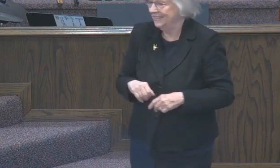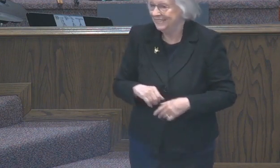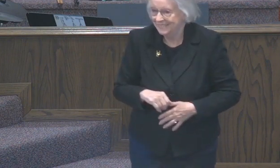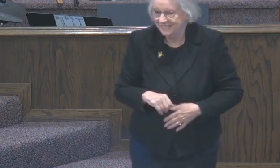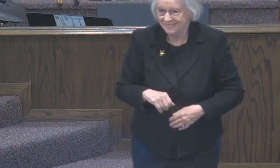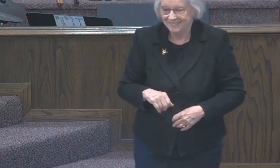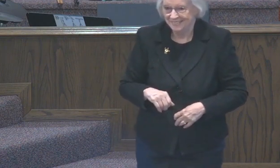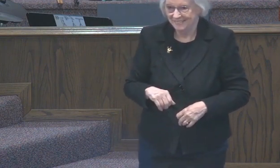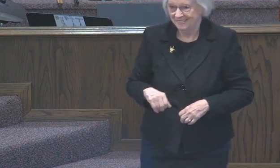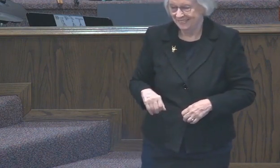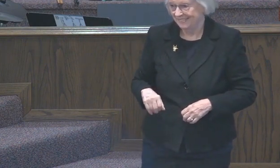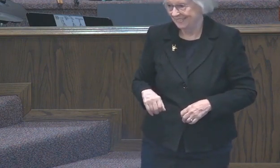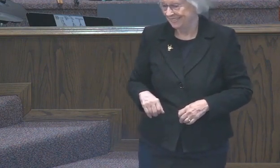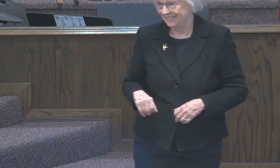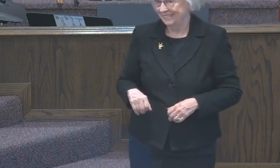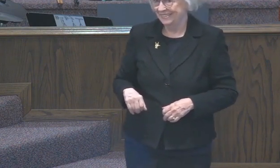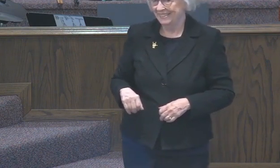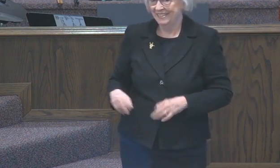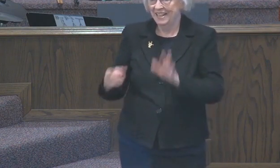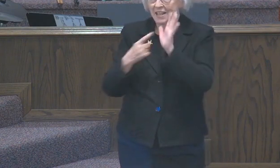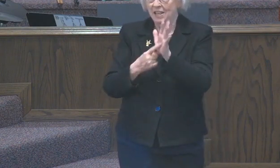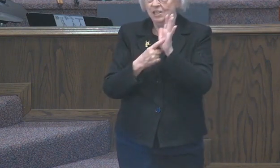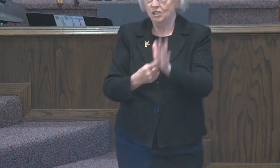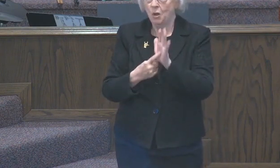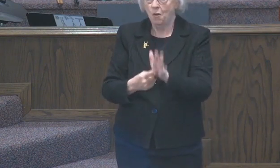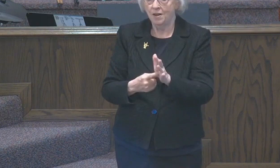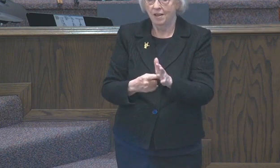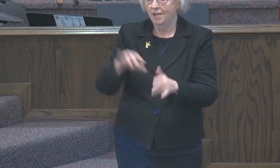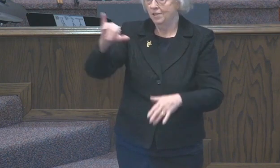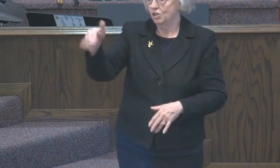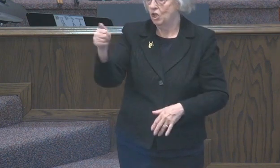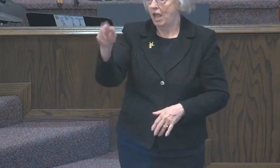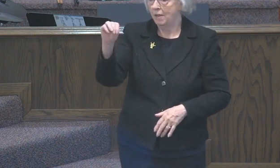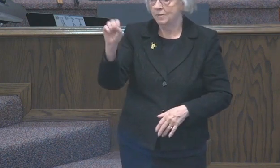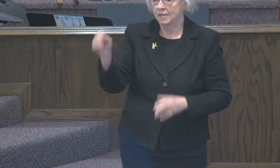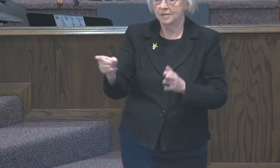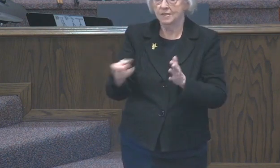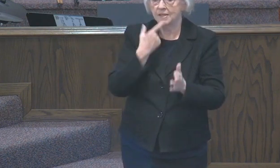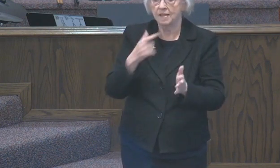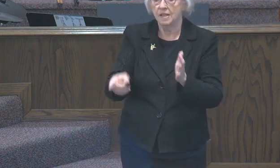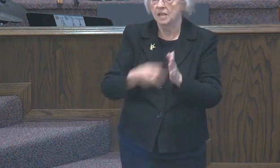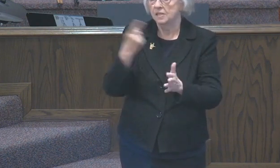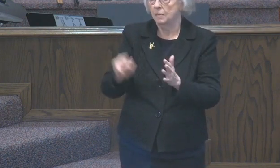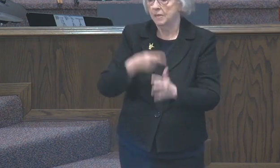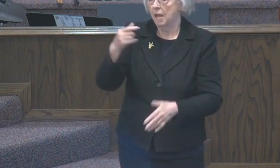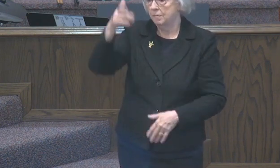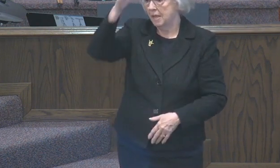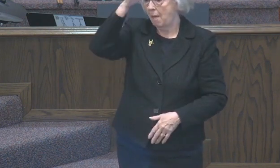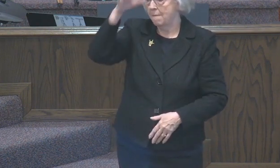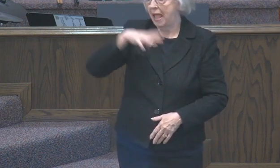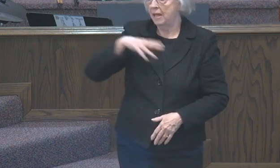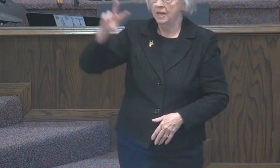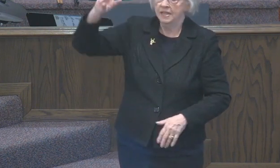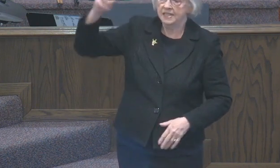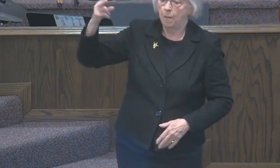We become double-minded. God wants us to be singular focused on Him and on His will. So we must